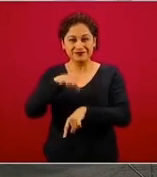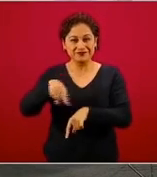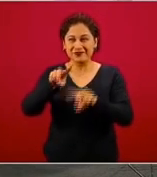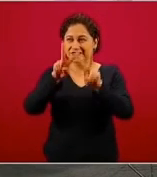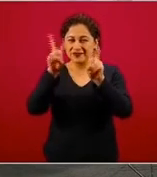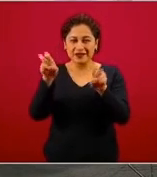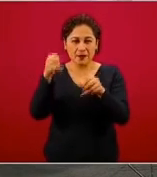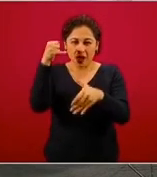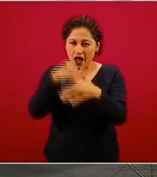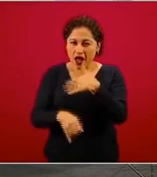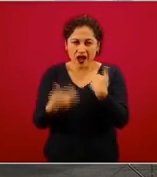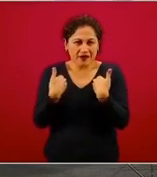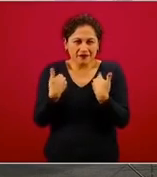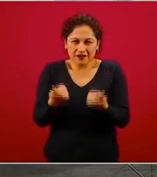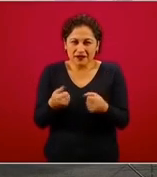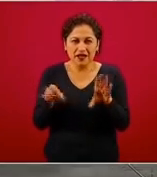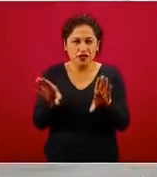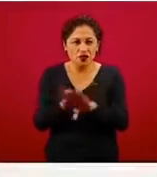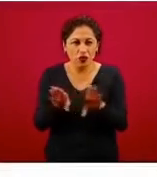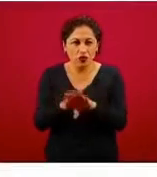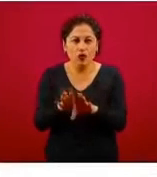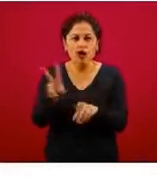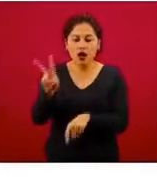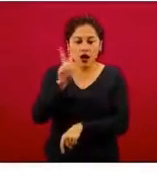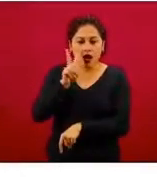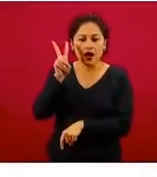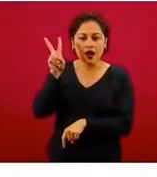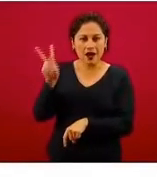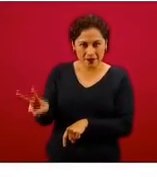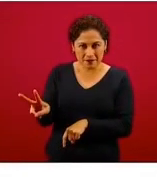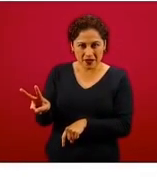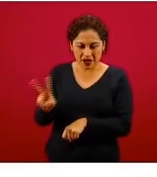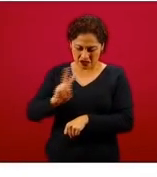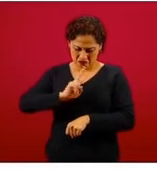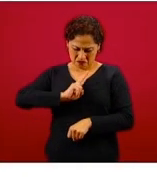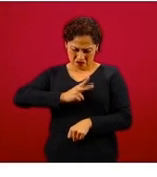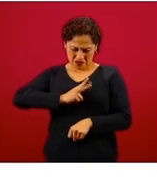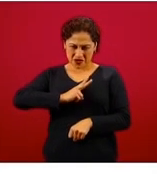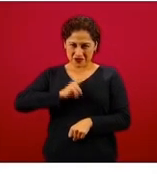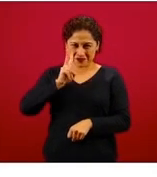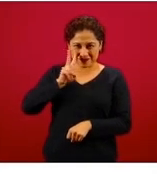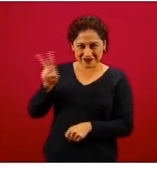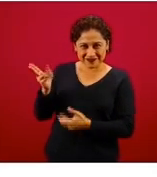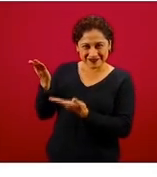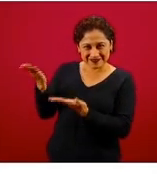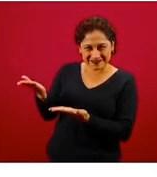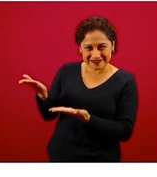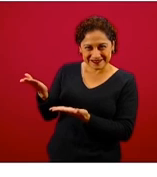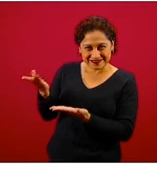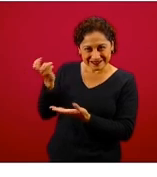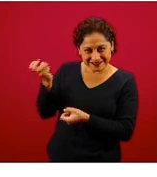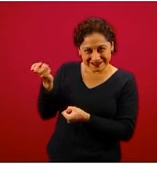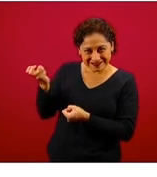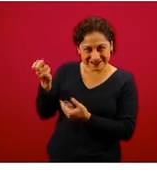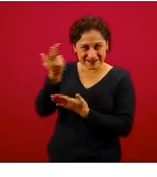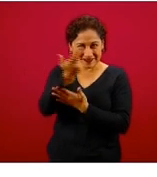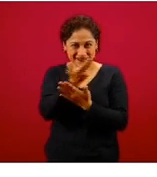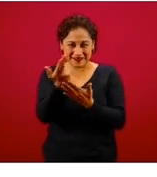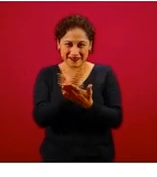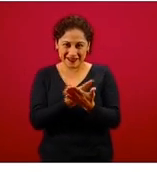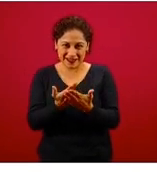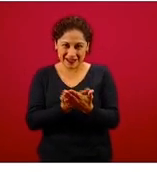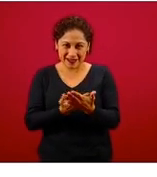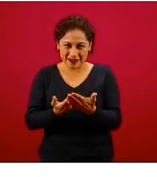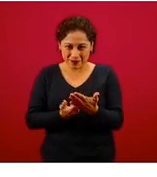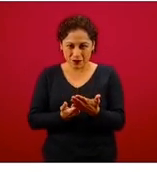got so, conocer al enemigo. Y and aquí because está of una this virus, it caricatura, is un that we dibujo find muy ourselves now staying at representativo. home and Estoy abiding by a seguro que en bunch of regulations and lo que